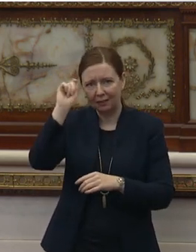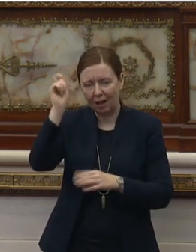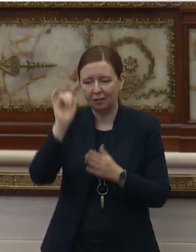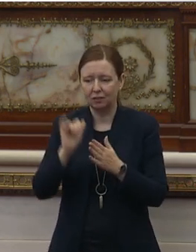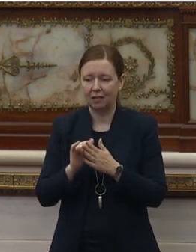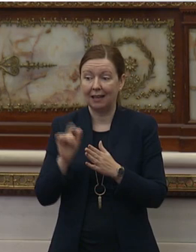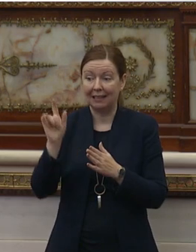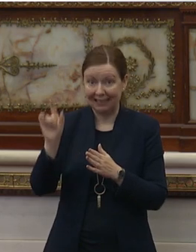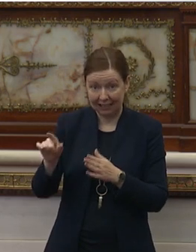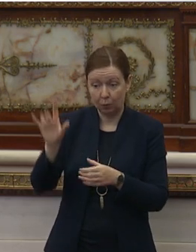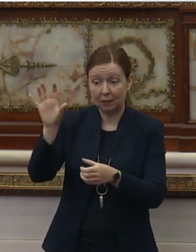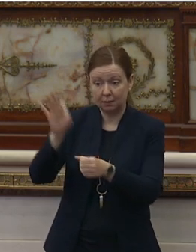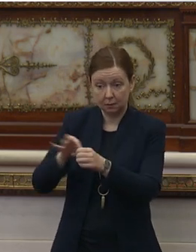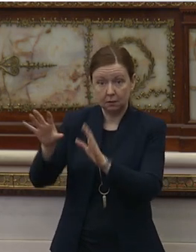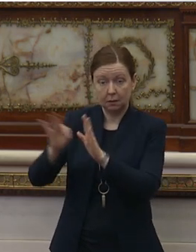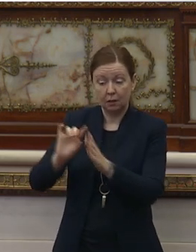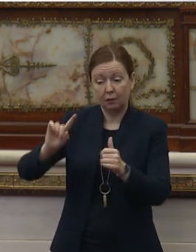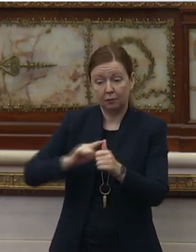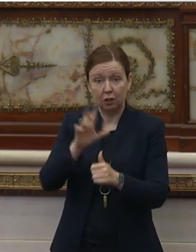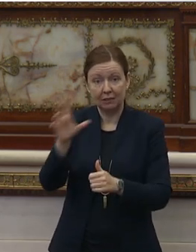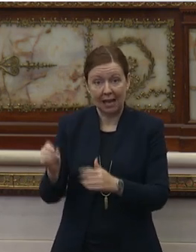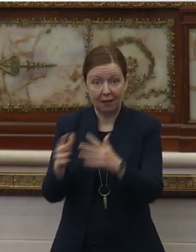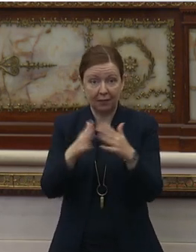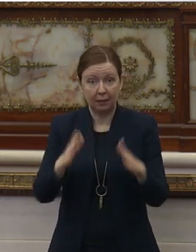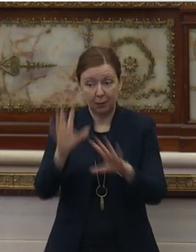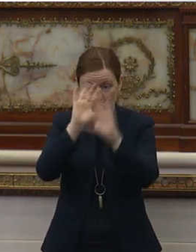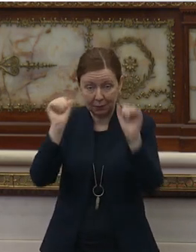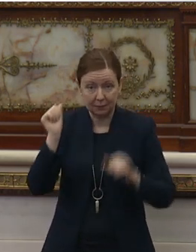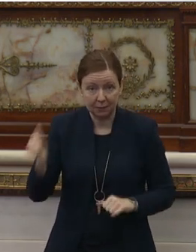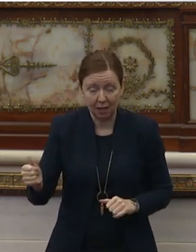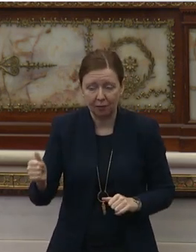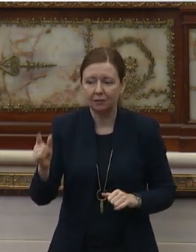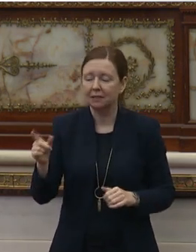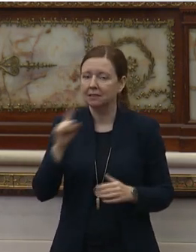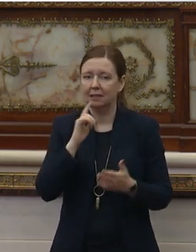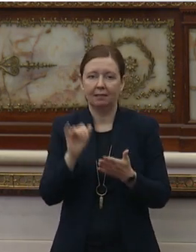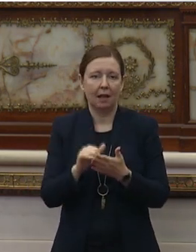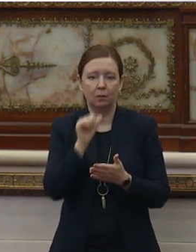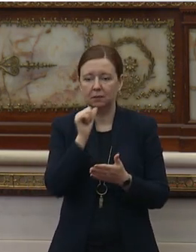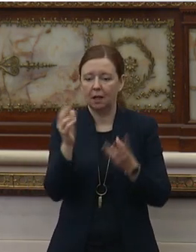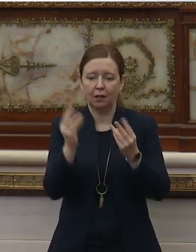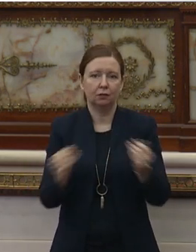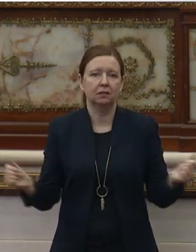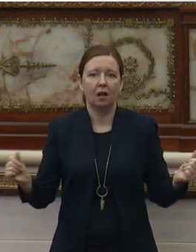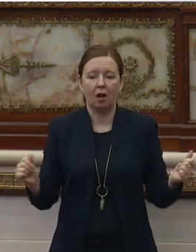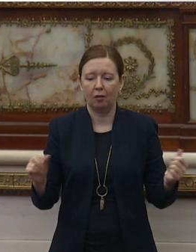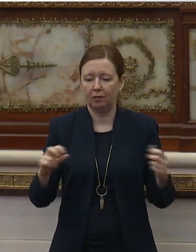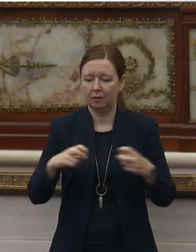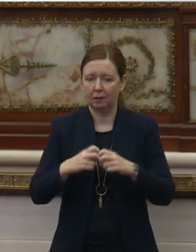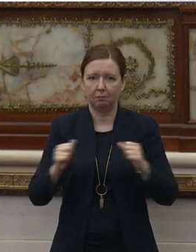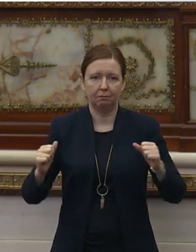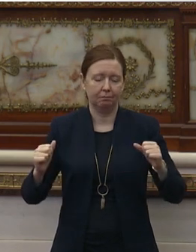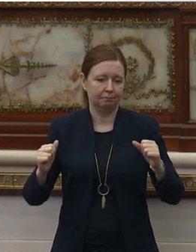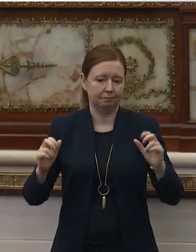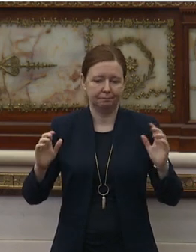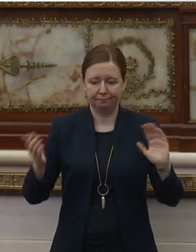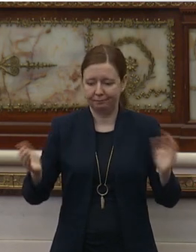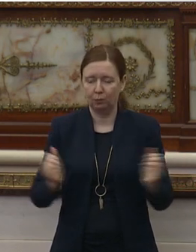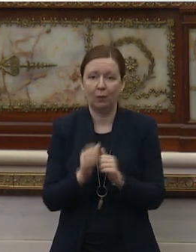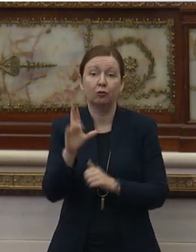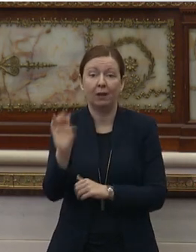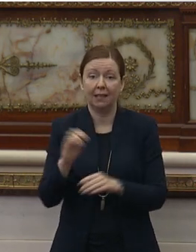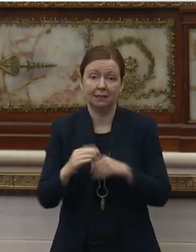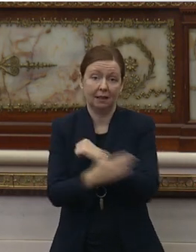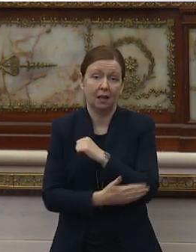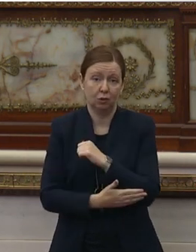being elected as the first African-American president was not going to resolve the issues of race in this country.